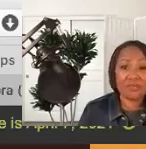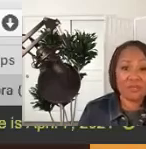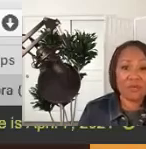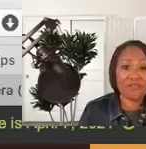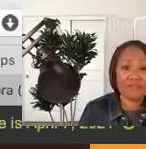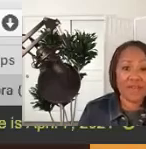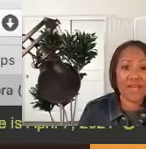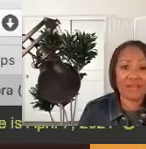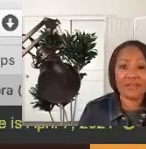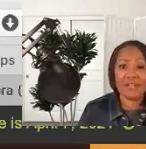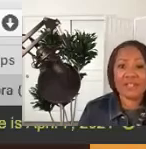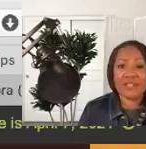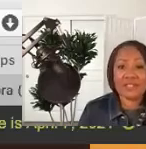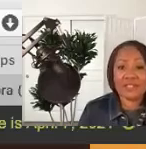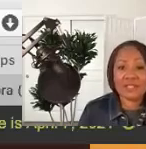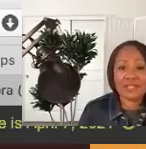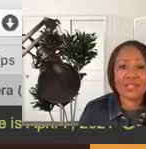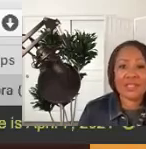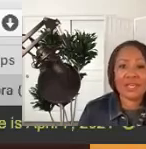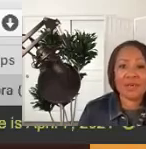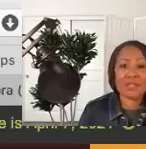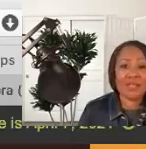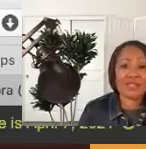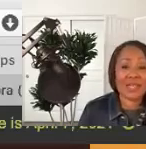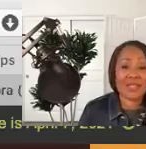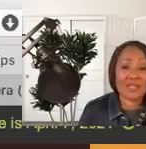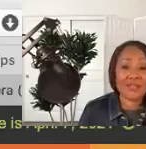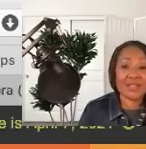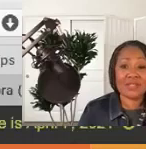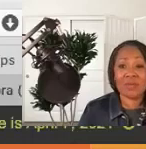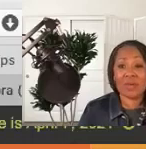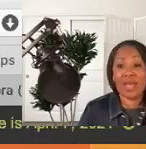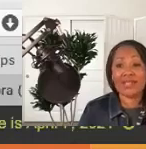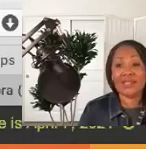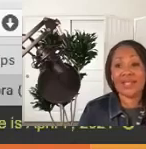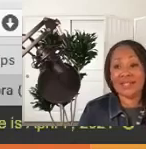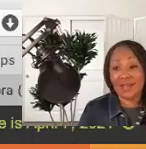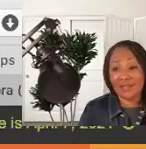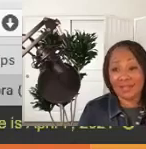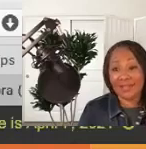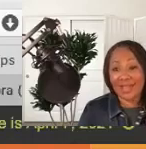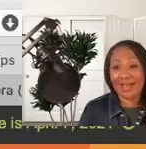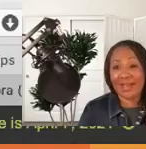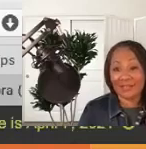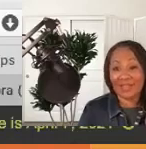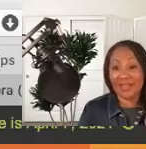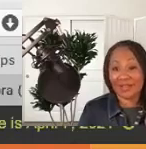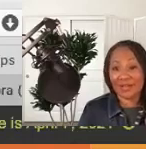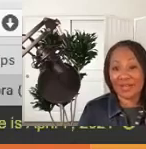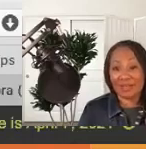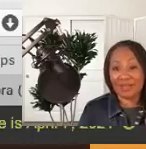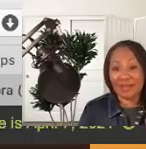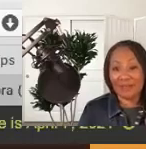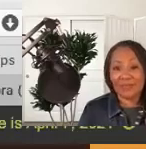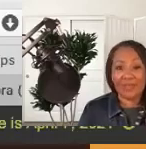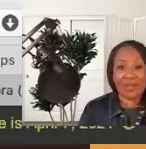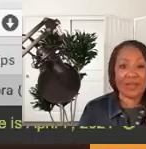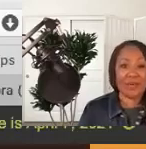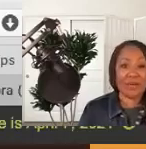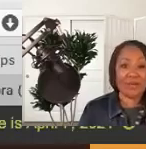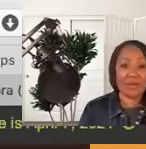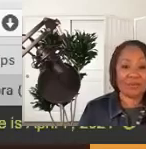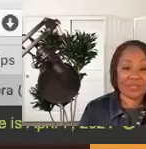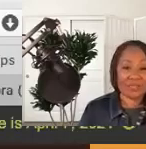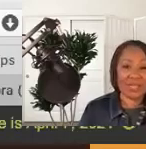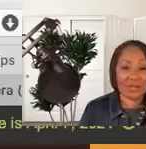3, 4, 5, 6. I think I was on slide 7, so I want to add slide 7. That kind of thing. You know what I mean? And then I